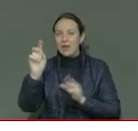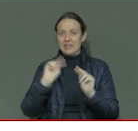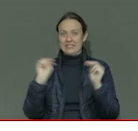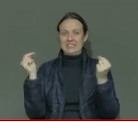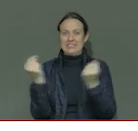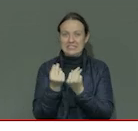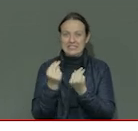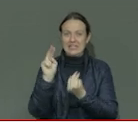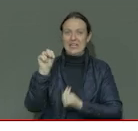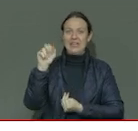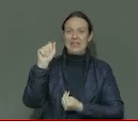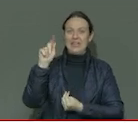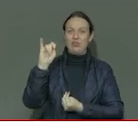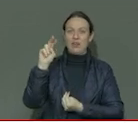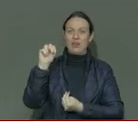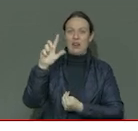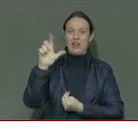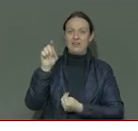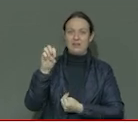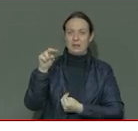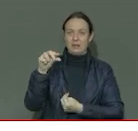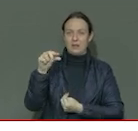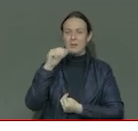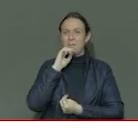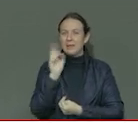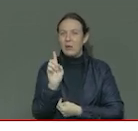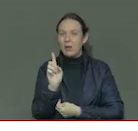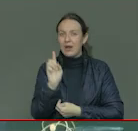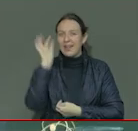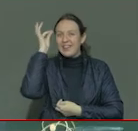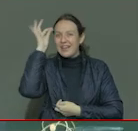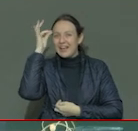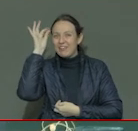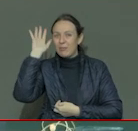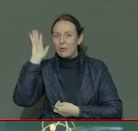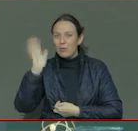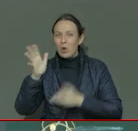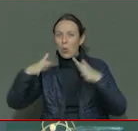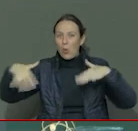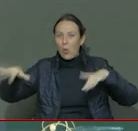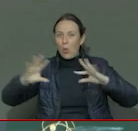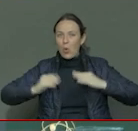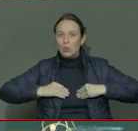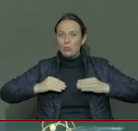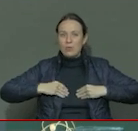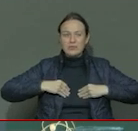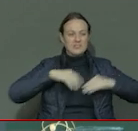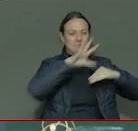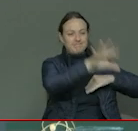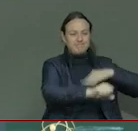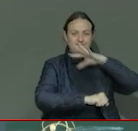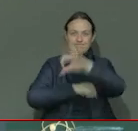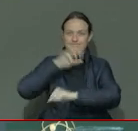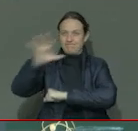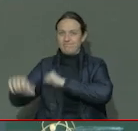mean? It means that the government will take over your property. If you own something, the